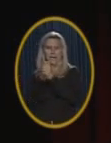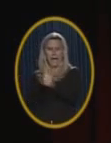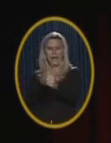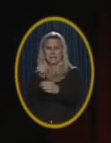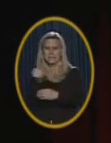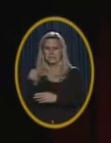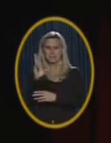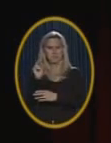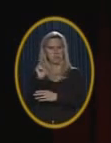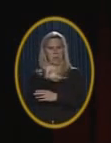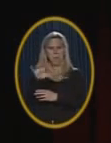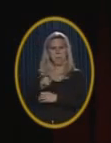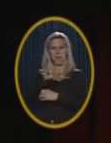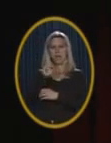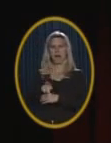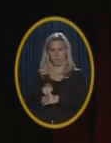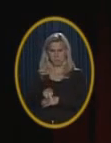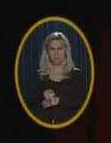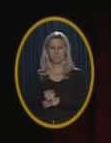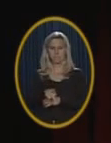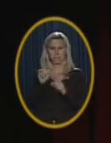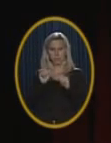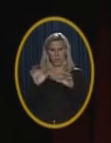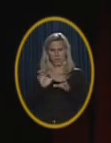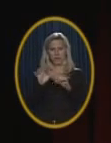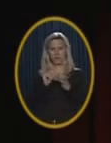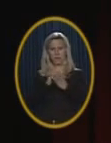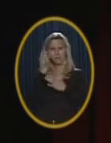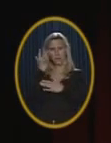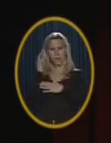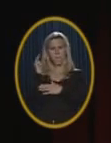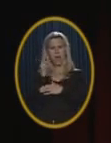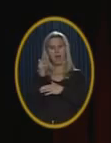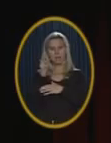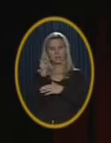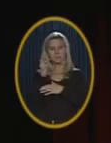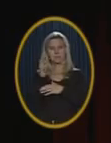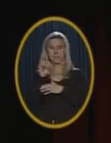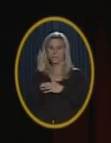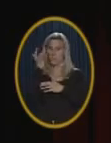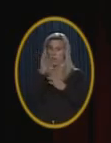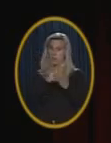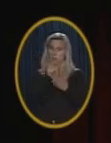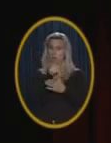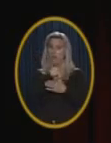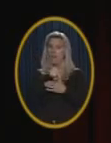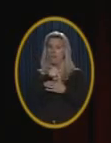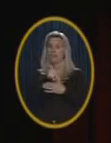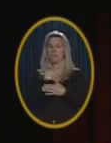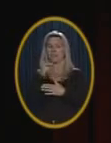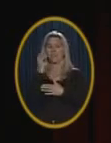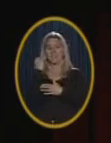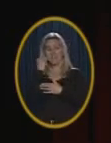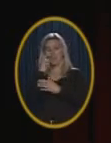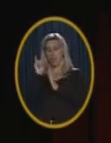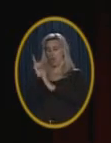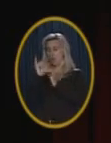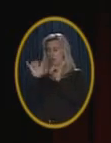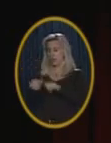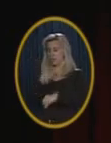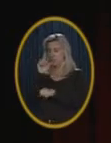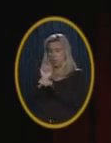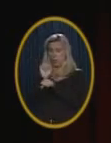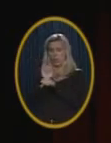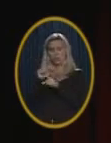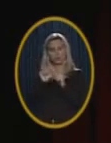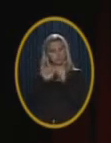it backup, and that's what we ought to do. That's what pilots were pilots for. Yeah. Yeah, that's what you pay them for. In case the automatic system's not working, you just take over and